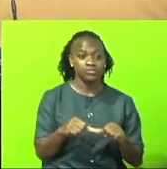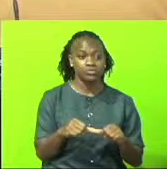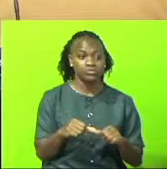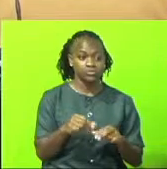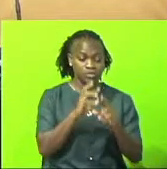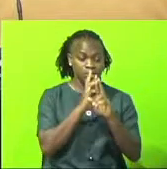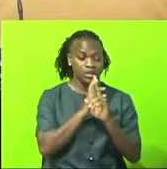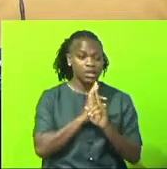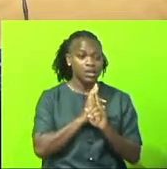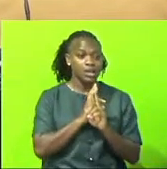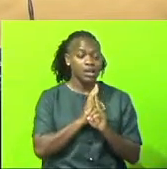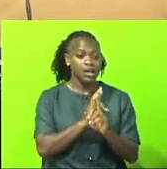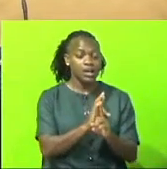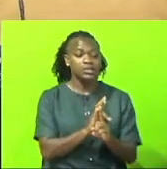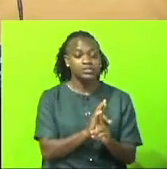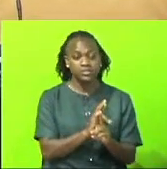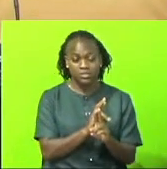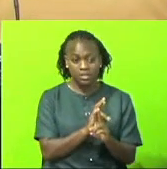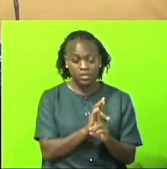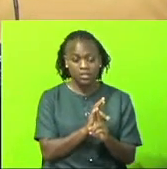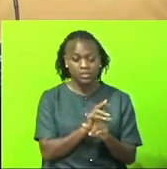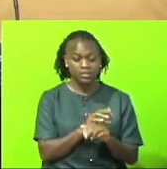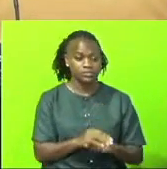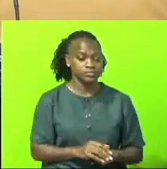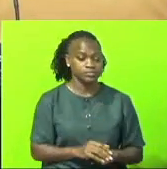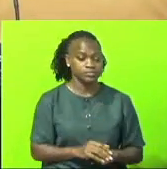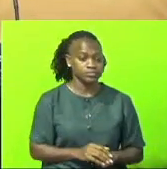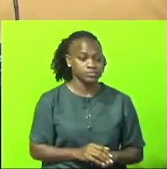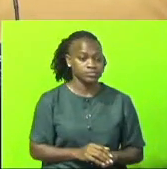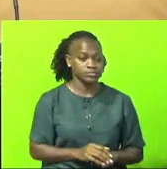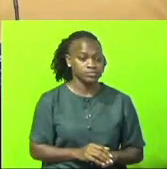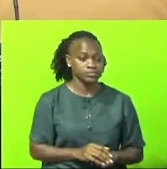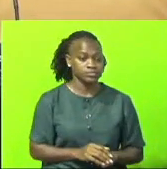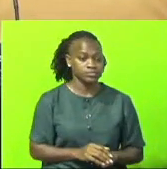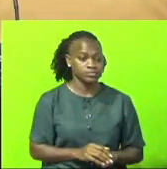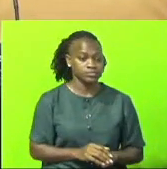respond to the